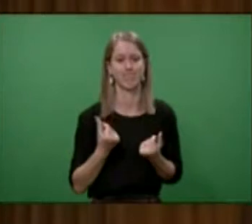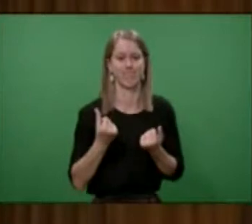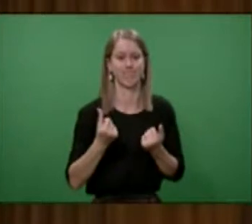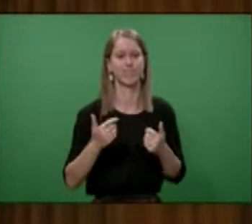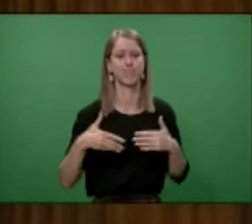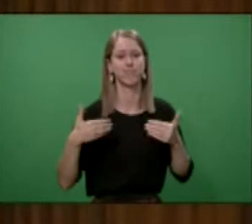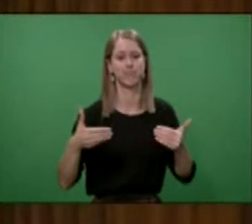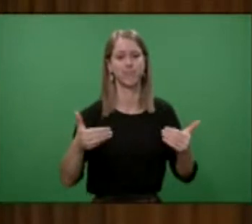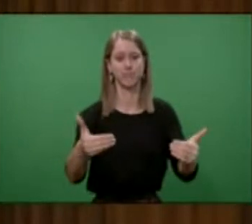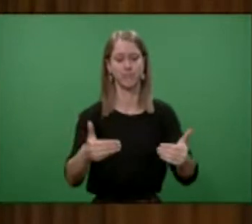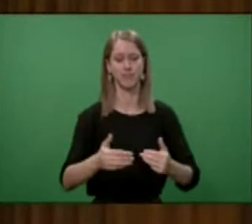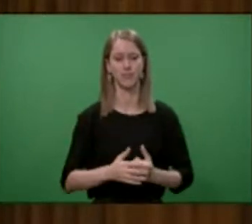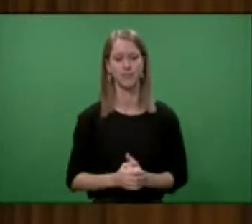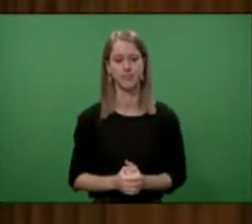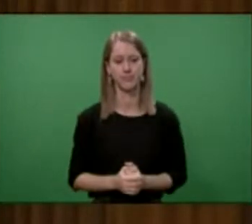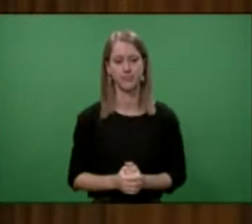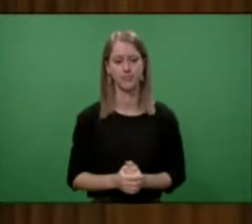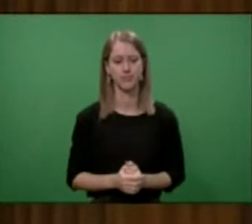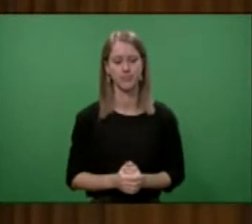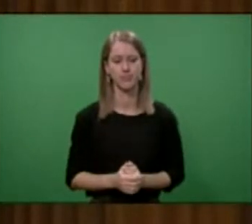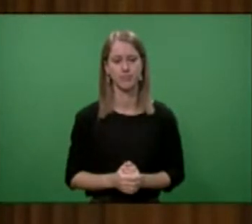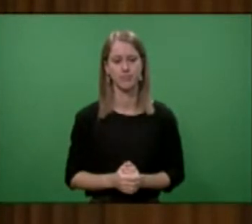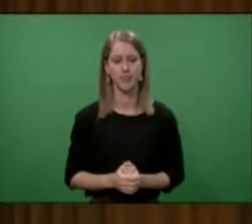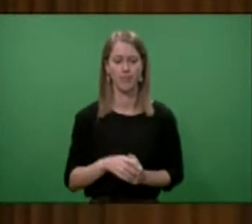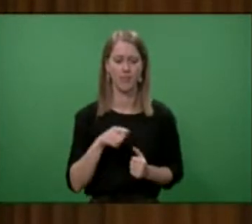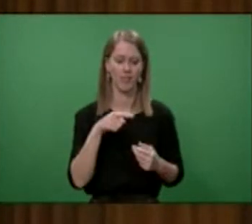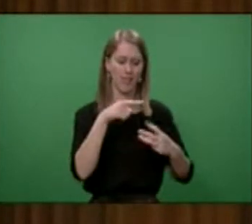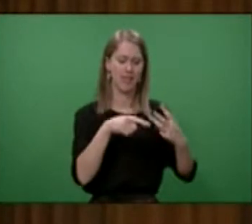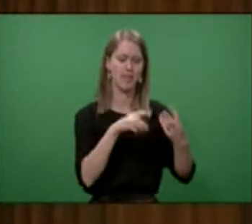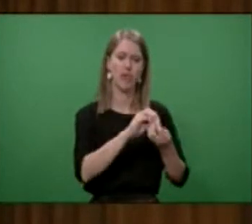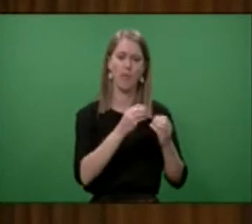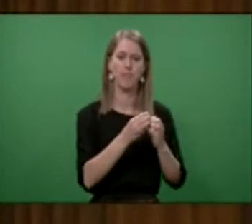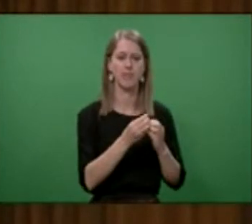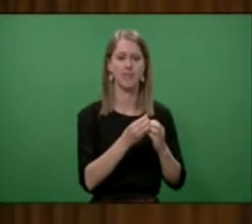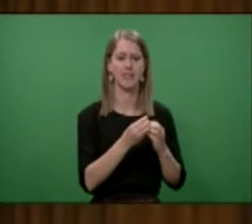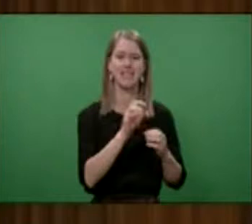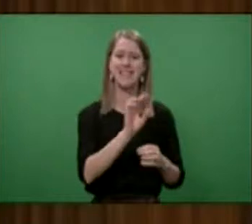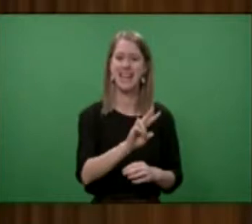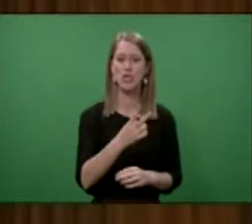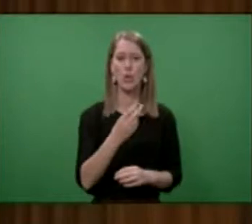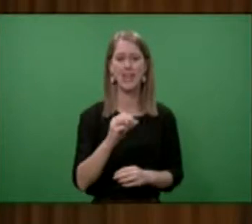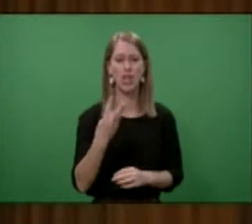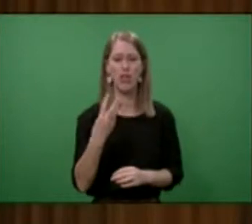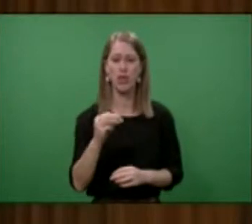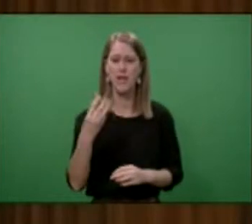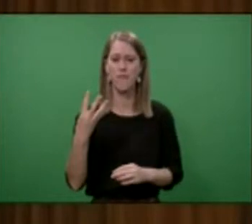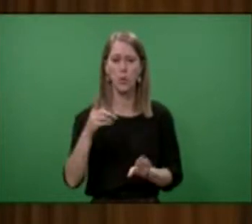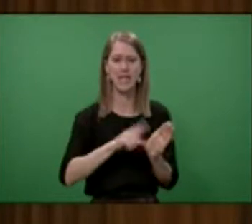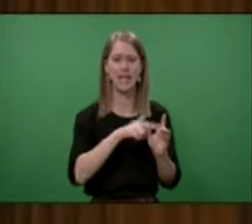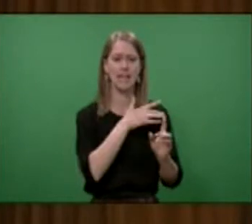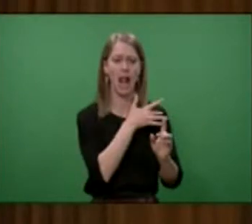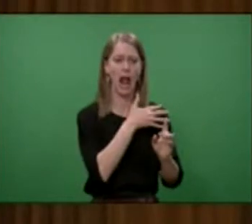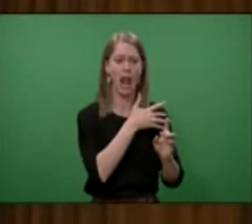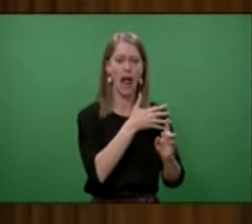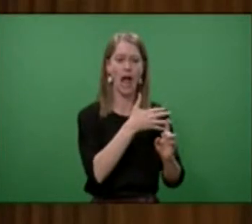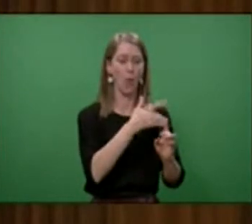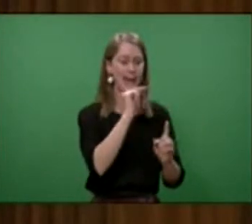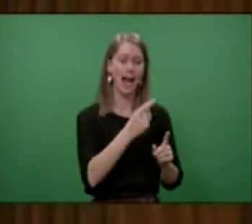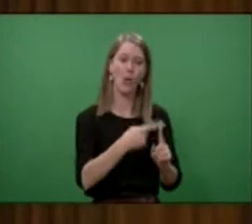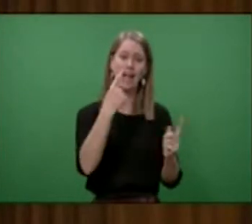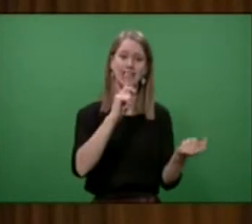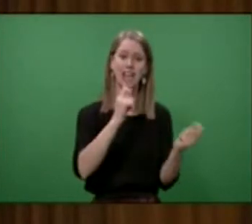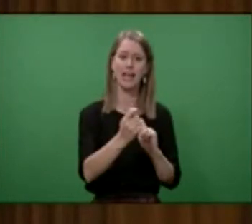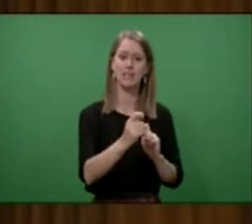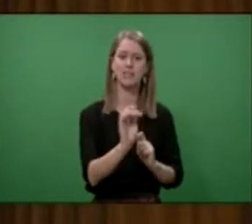further. Problems that are decades in the making are not easily or quickly solved. But